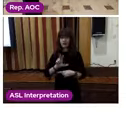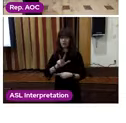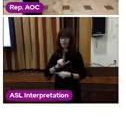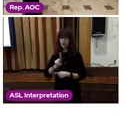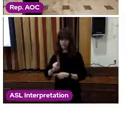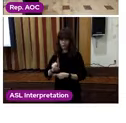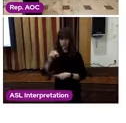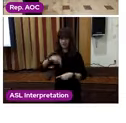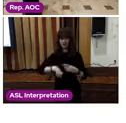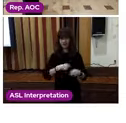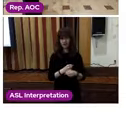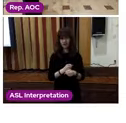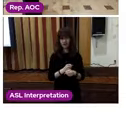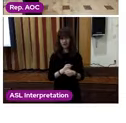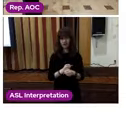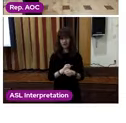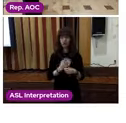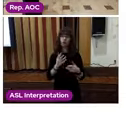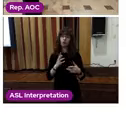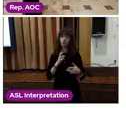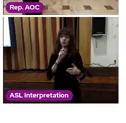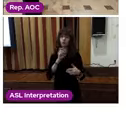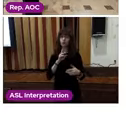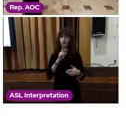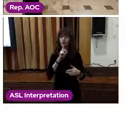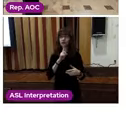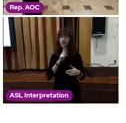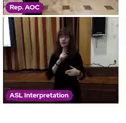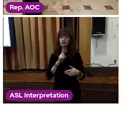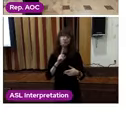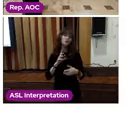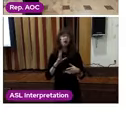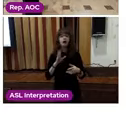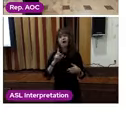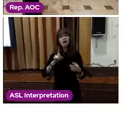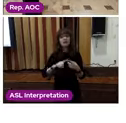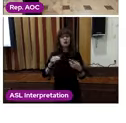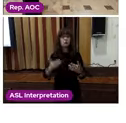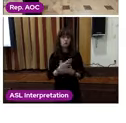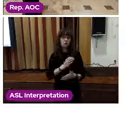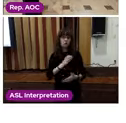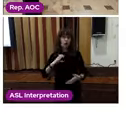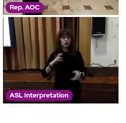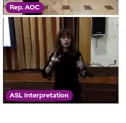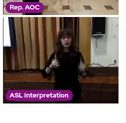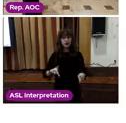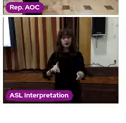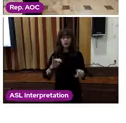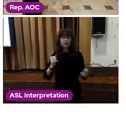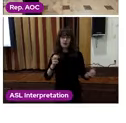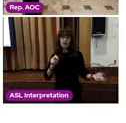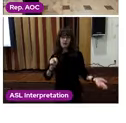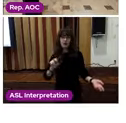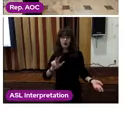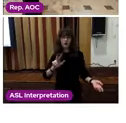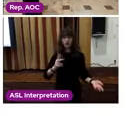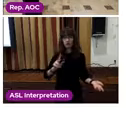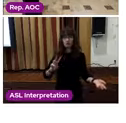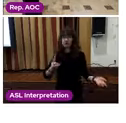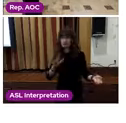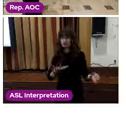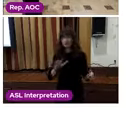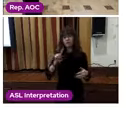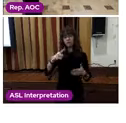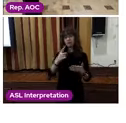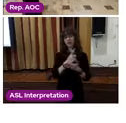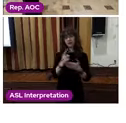year. And then, or rather until, you know, the new Congress is sworn in, maybe on January 3rd or 6th, usually first week of January.